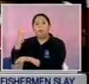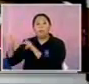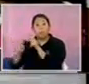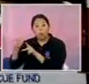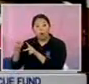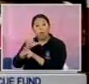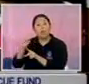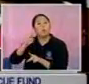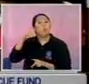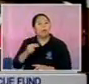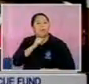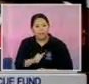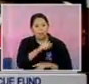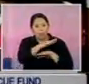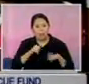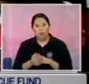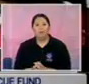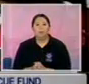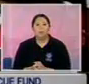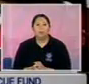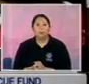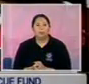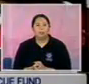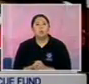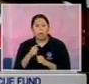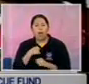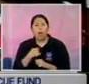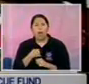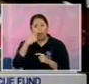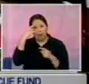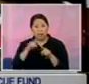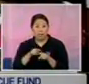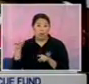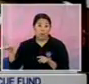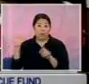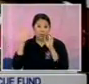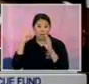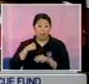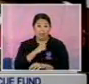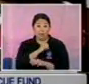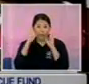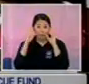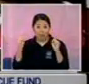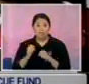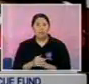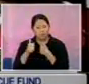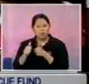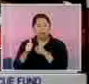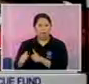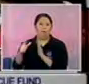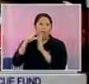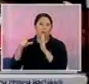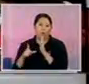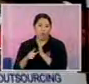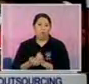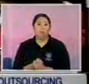So I agree with the presiding officer to exercise caution and let's just simply follow the law. In the case of the ITR of the Chief Justice,